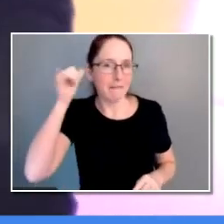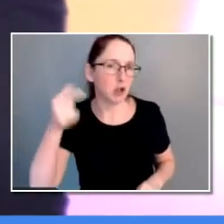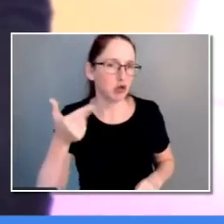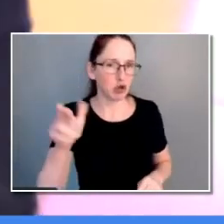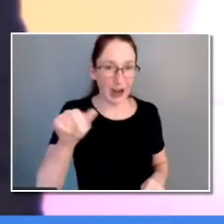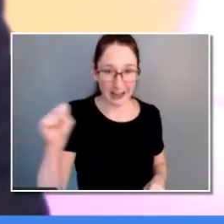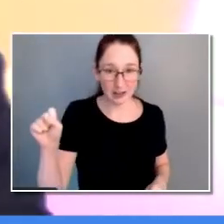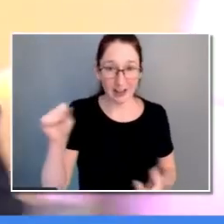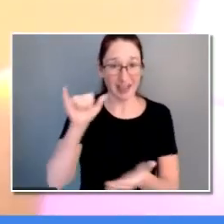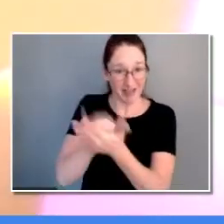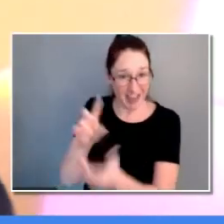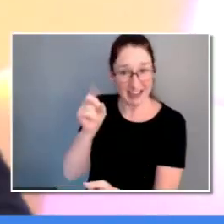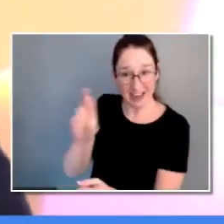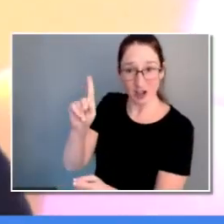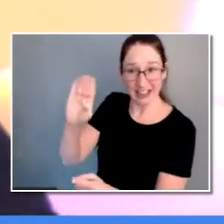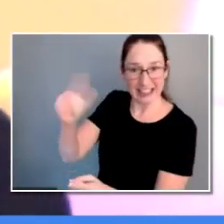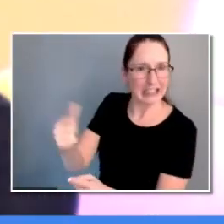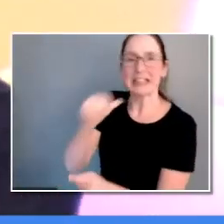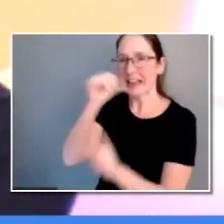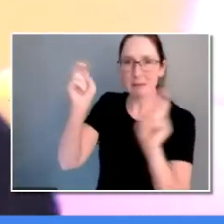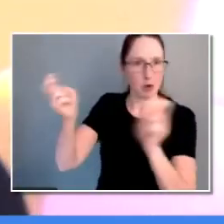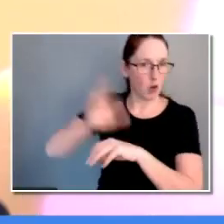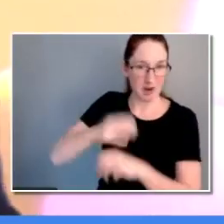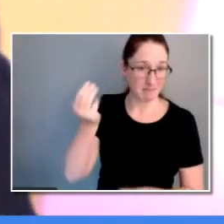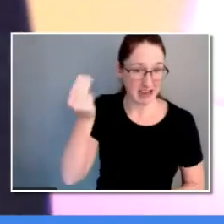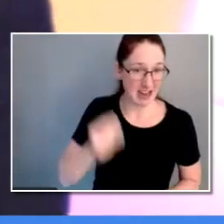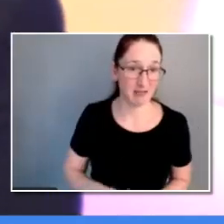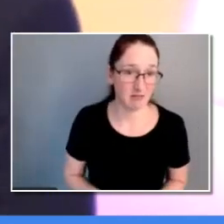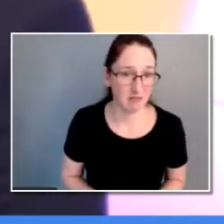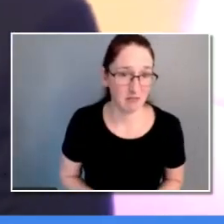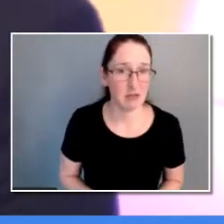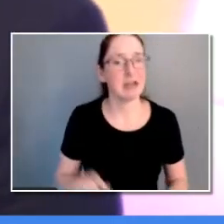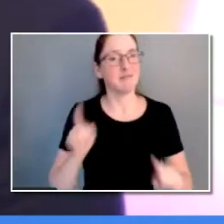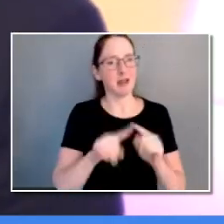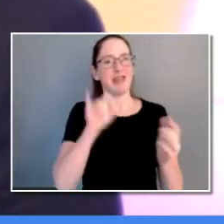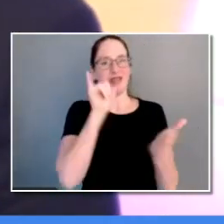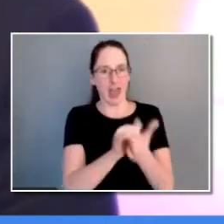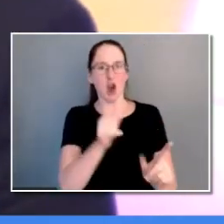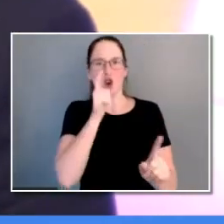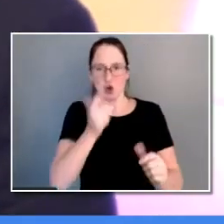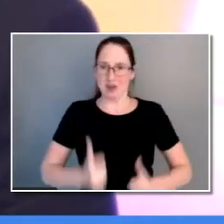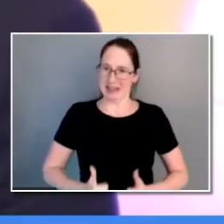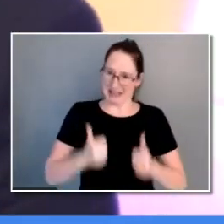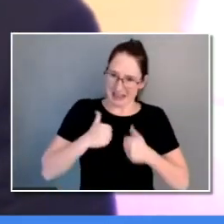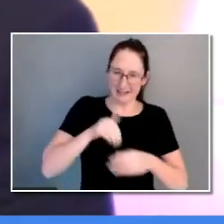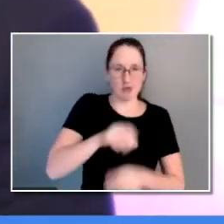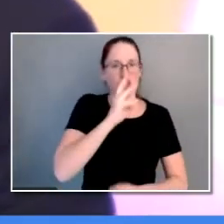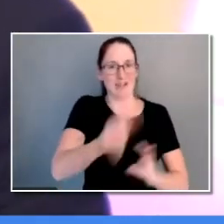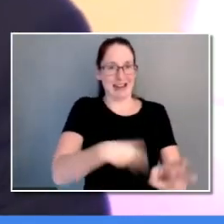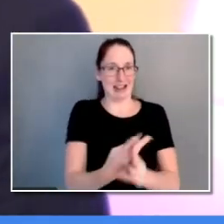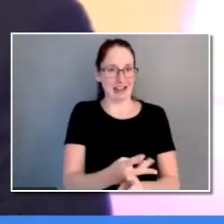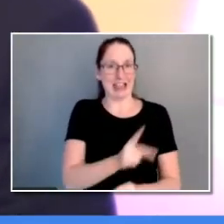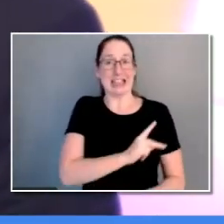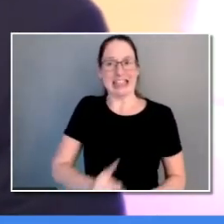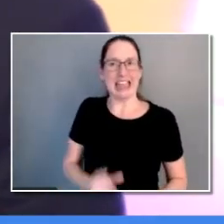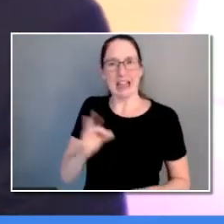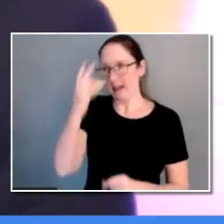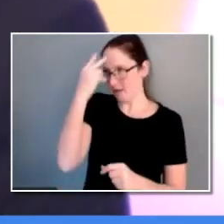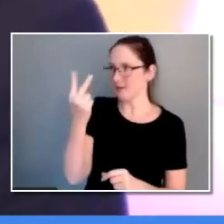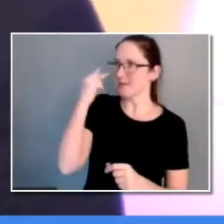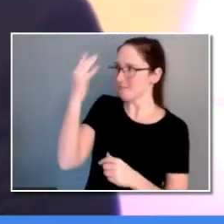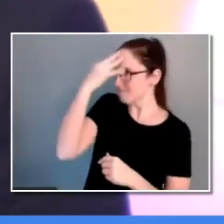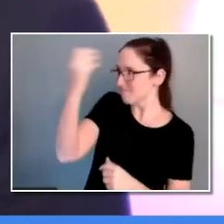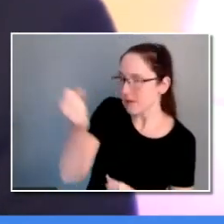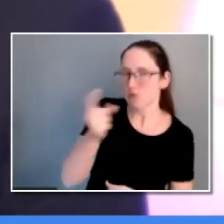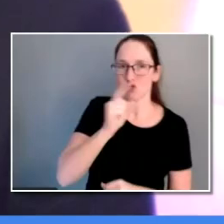That Dr. King will not be quoted on Monday. But that's the one who lived in reality. See, the king of memory and the king of